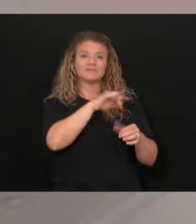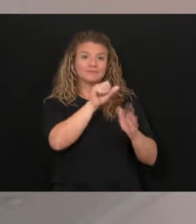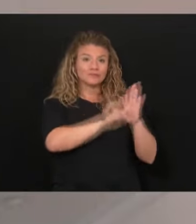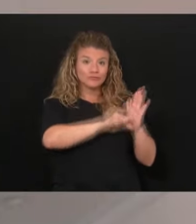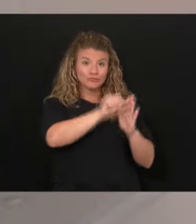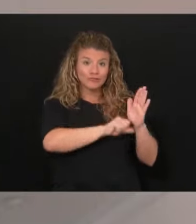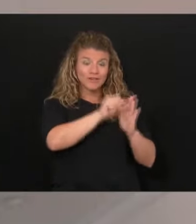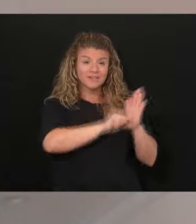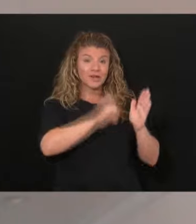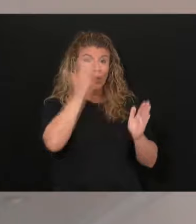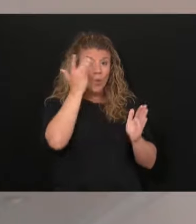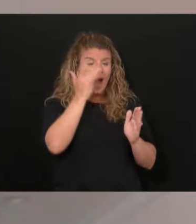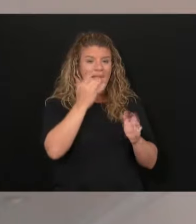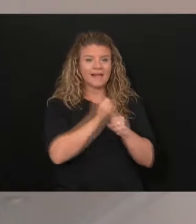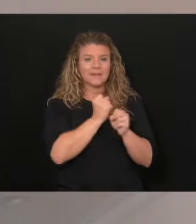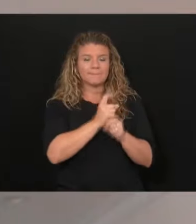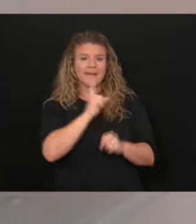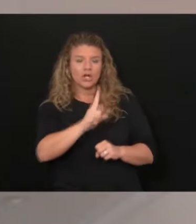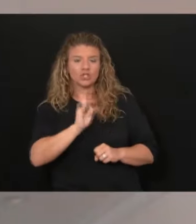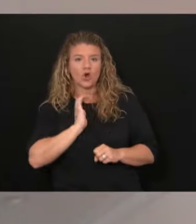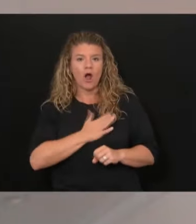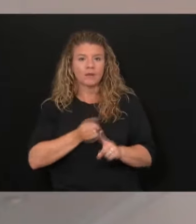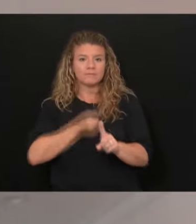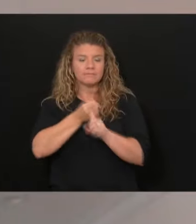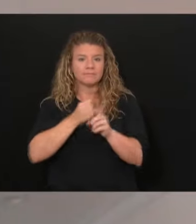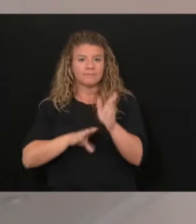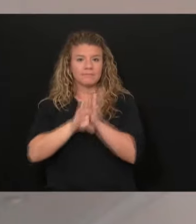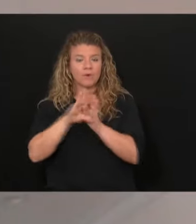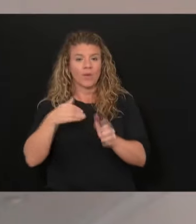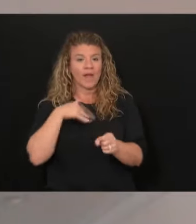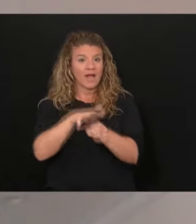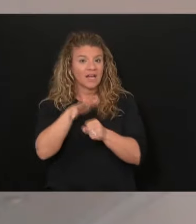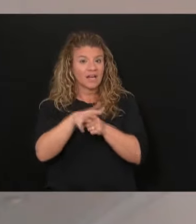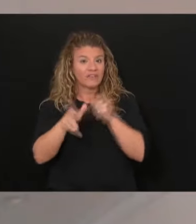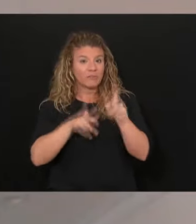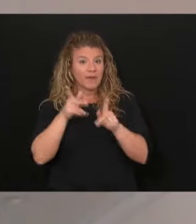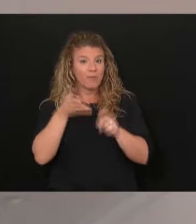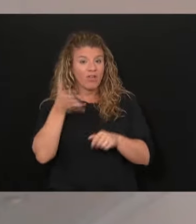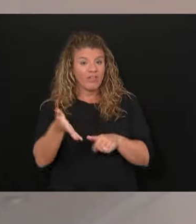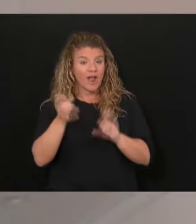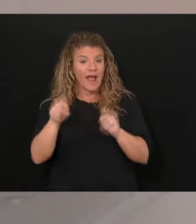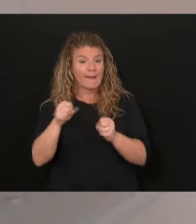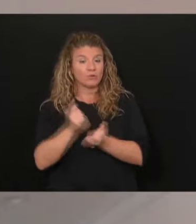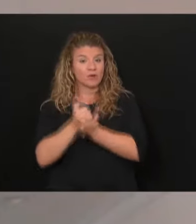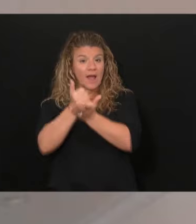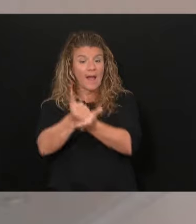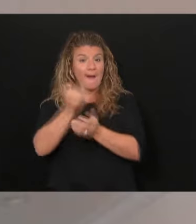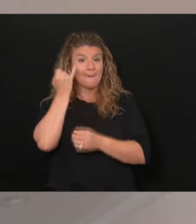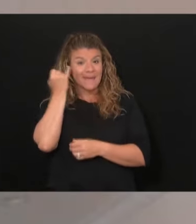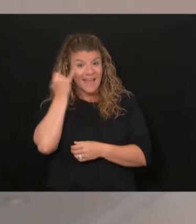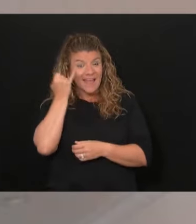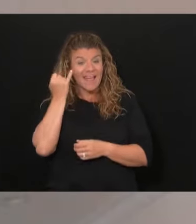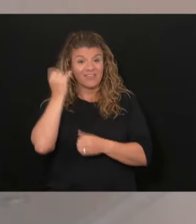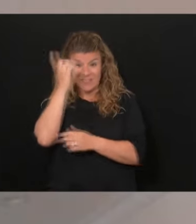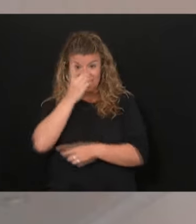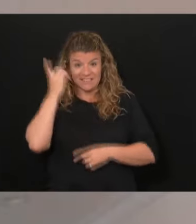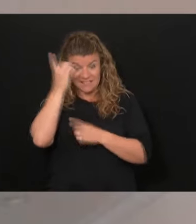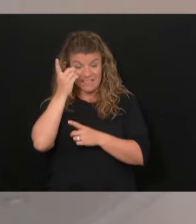of surging and wanting to make sure that we had enough capacity left in our healthcare systems to be able to